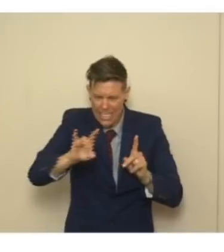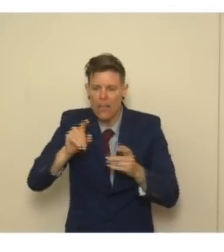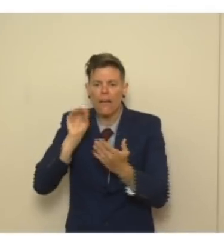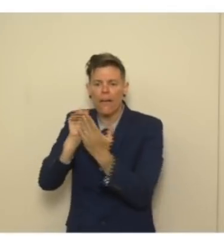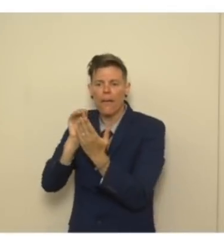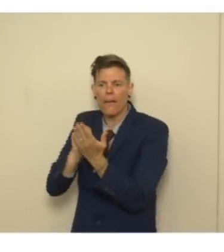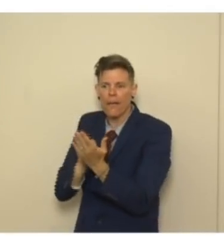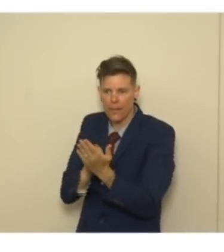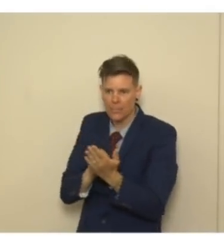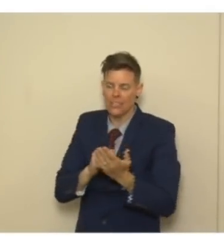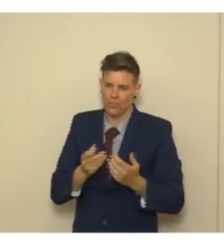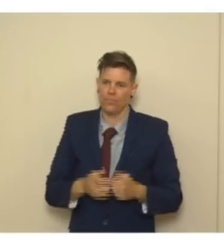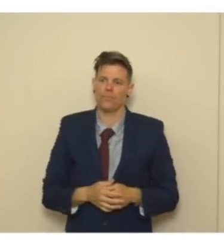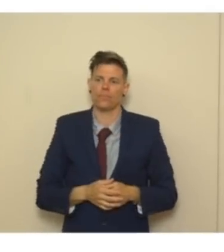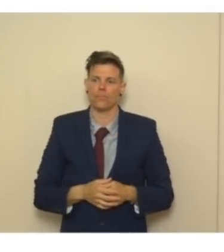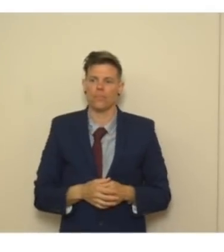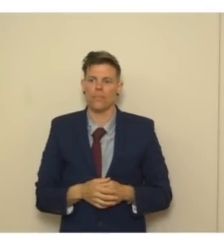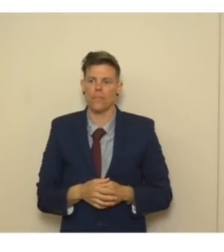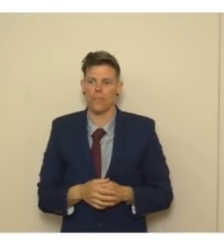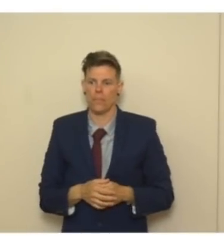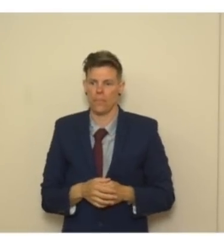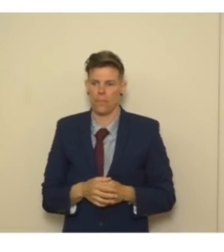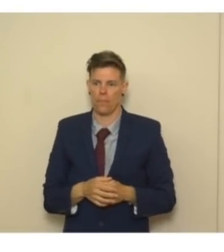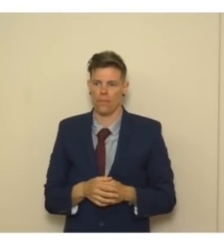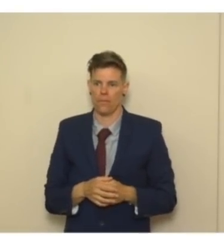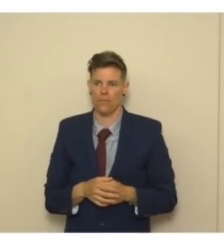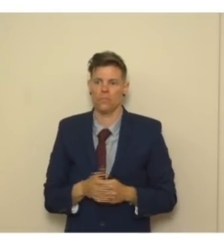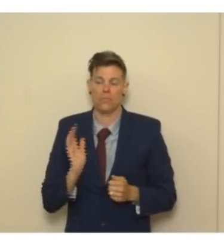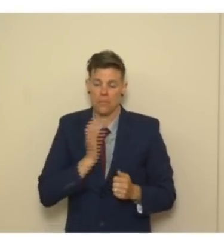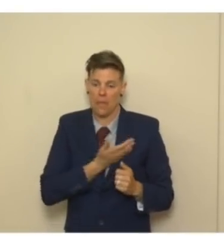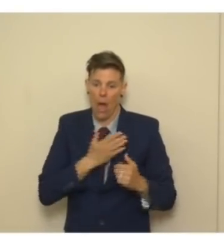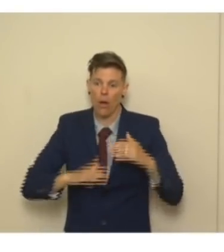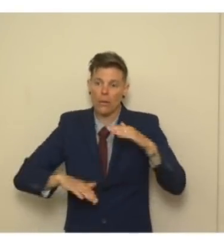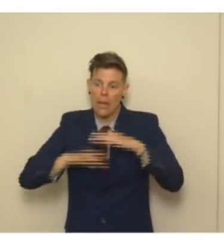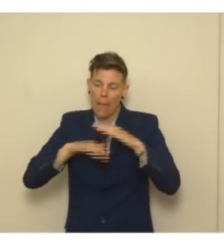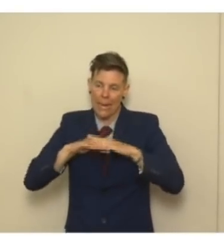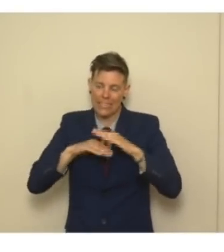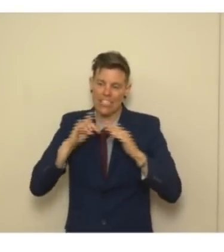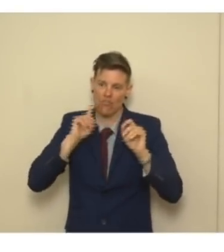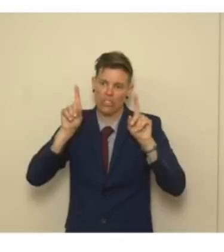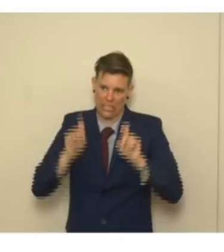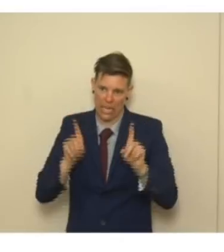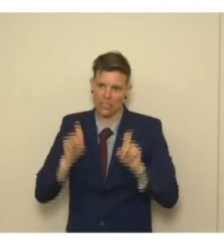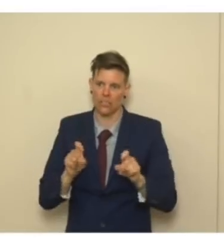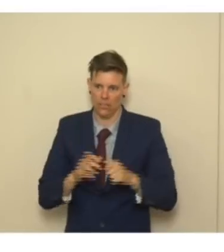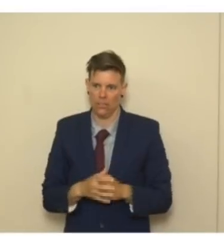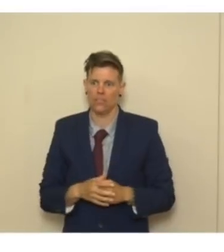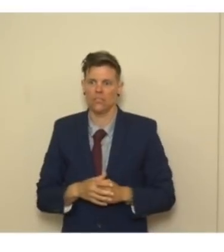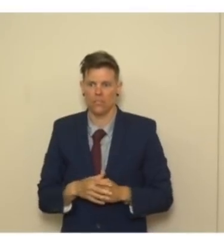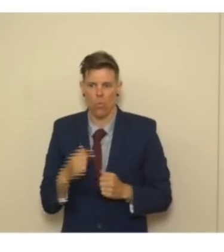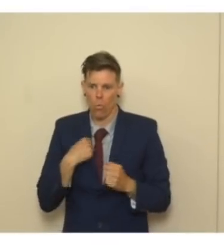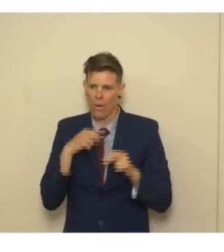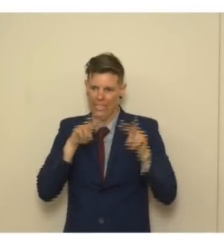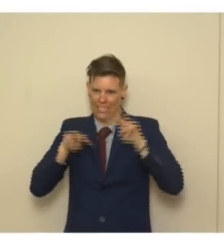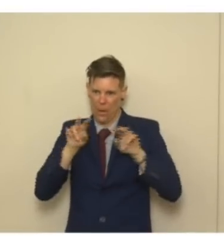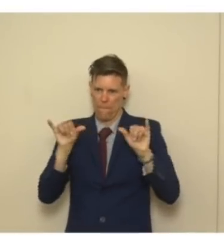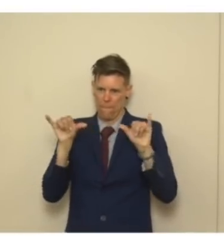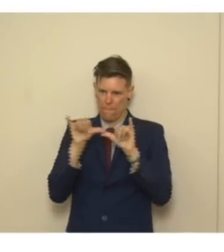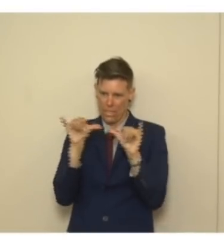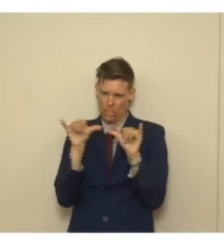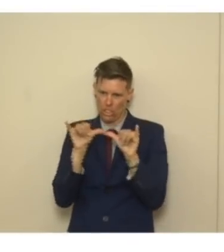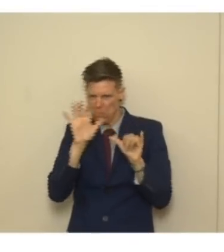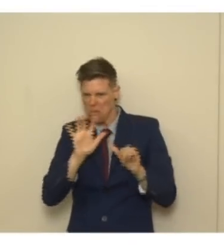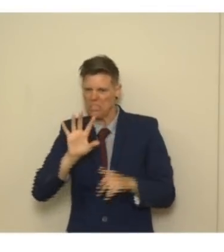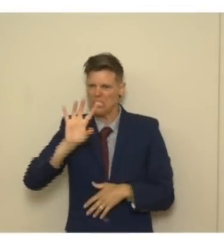system capacity, we again measure our 7 hub hospital systems. They are over their